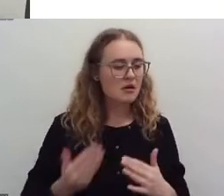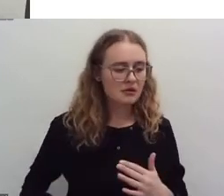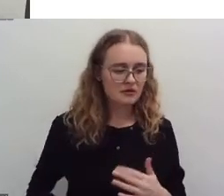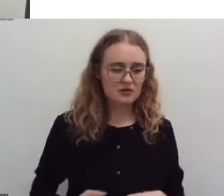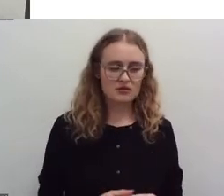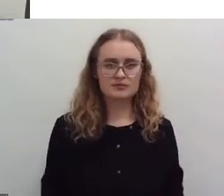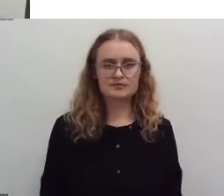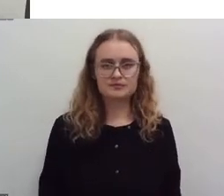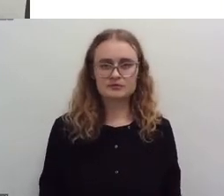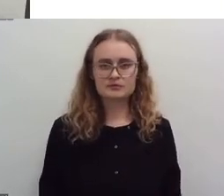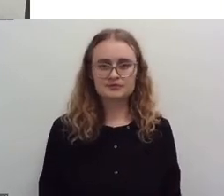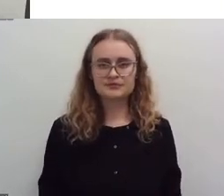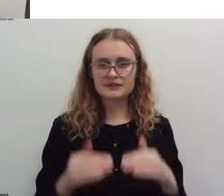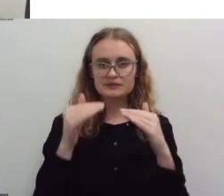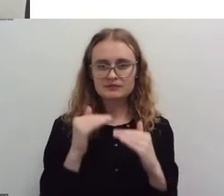there.